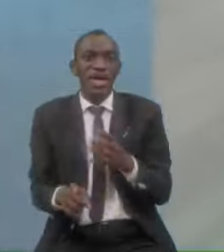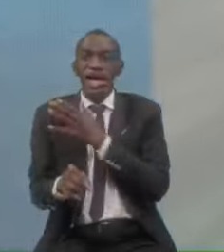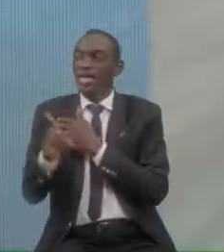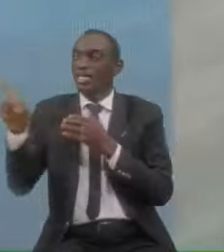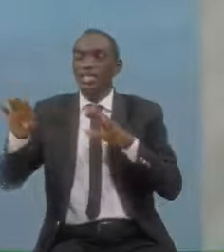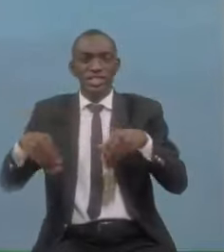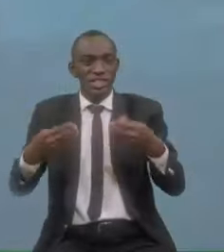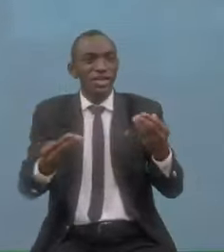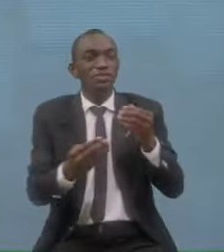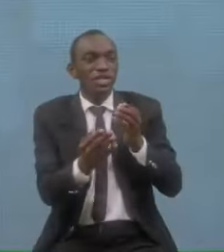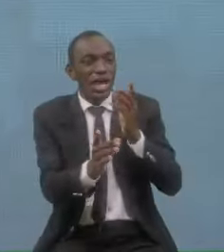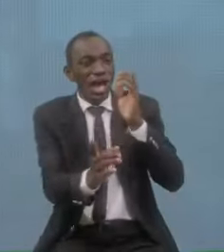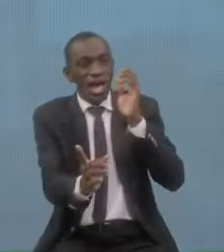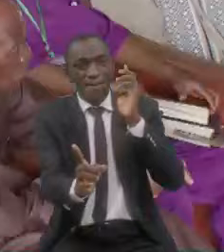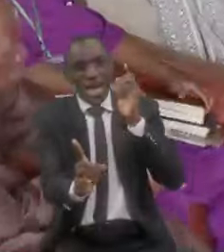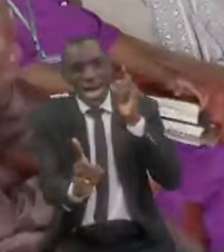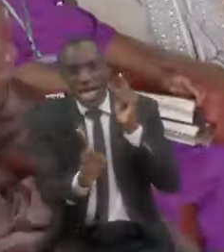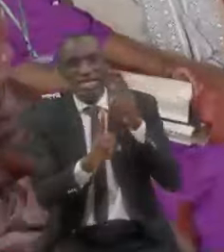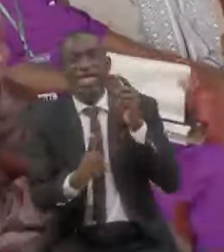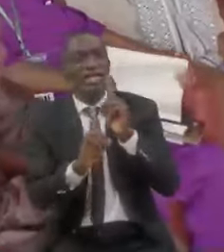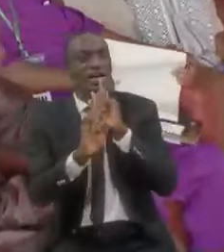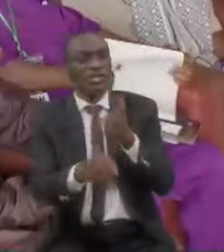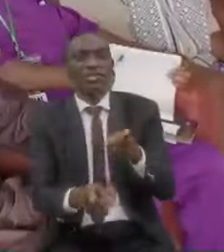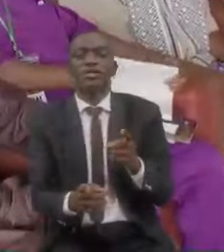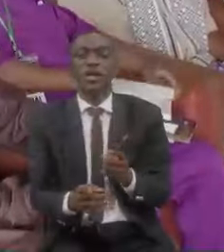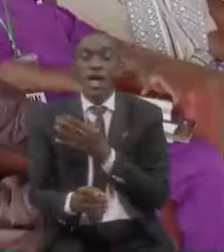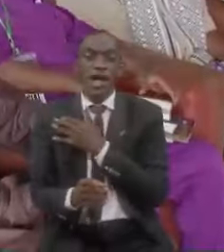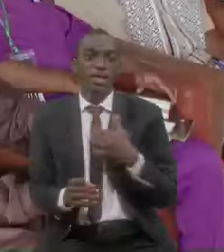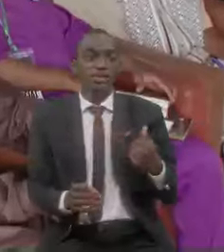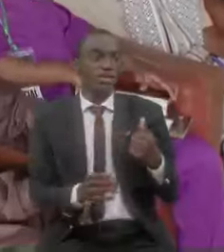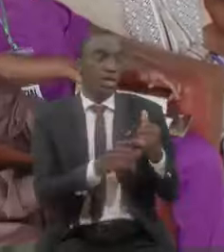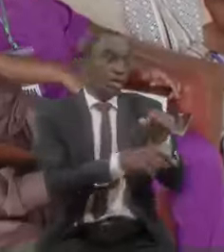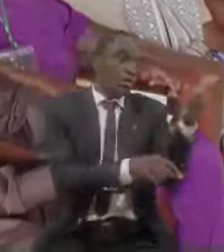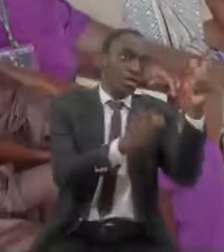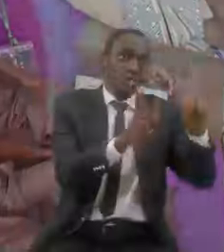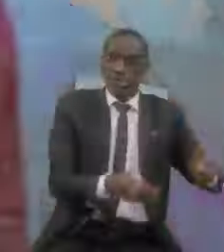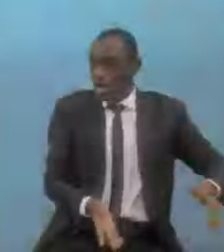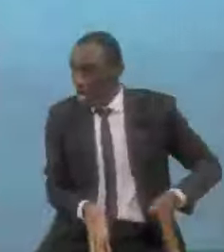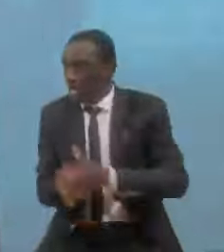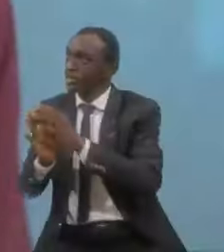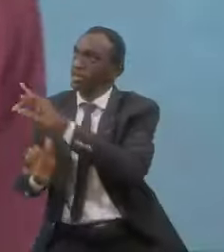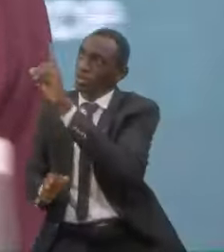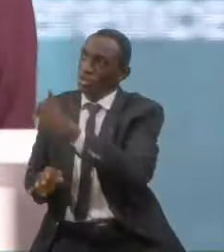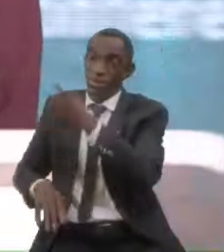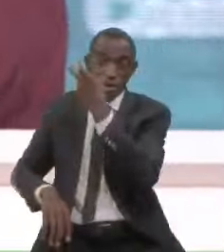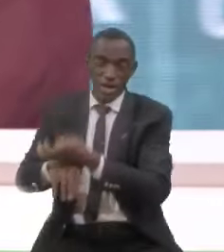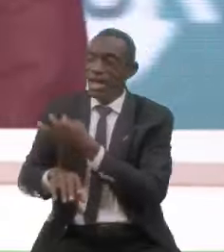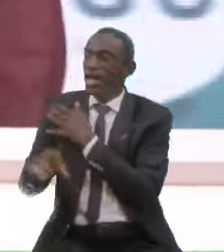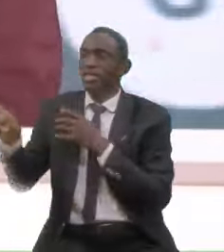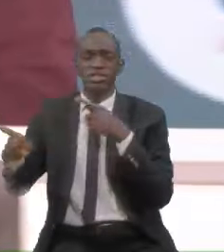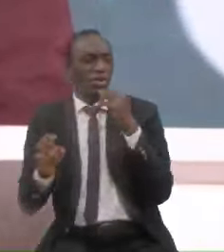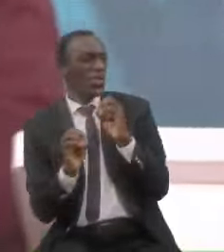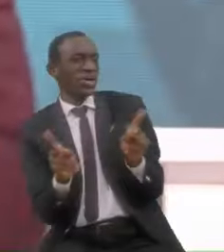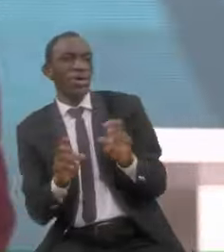needed. Another one asked, I said, that's right, that's right. And then I answered the question. We took, after